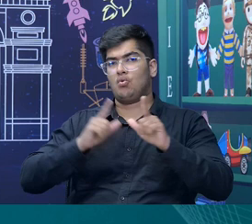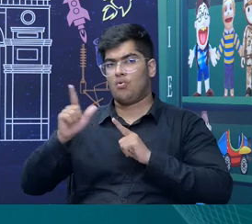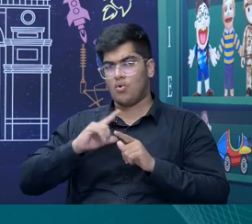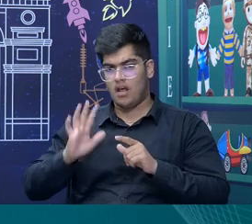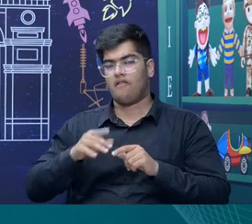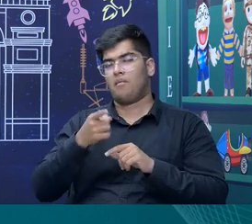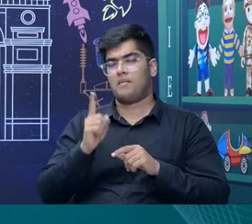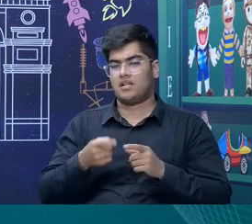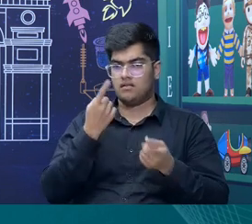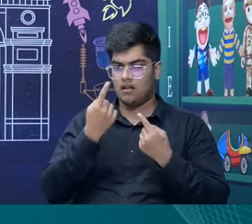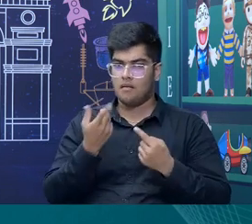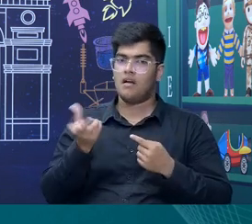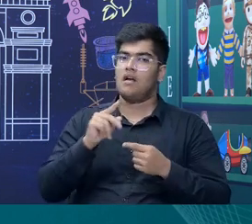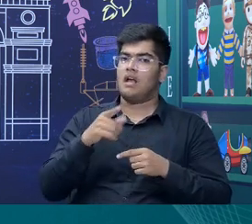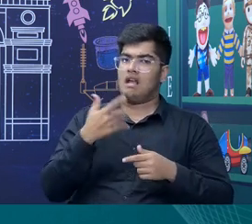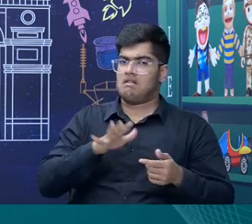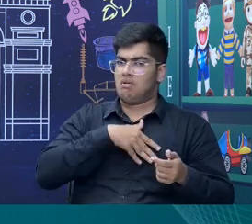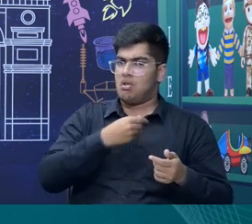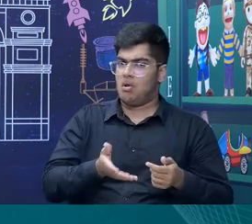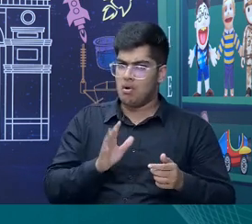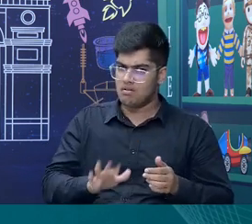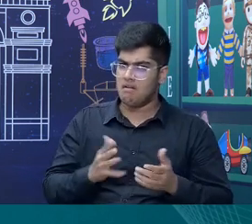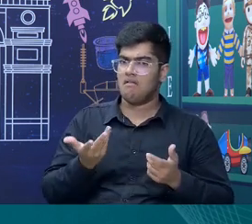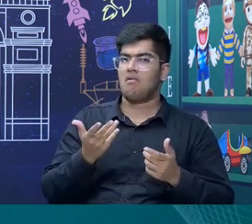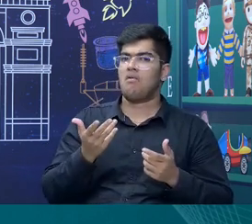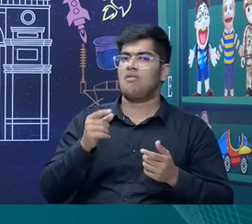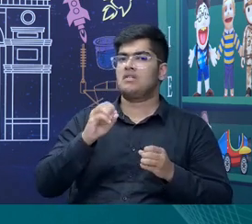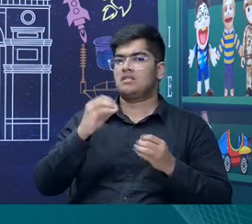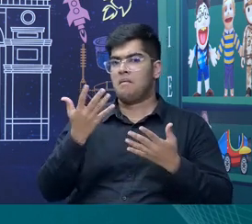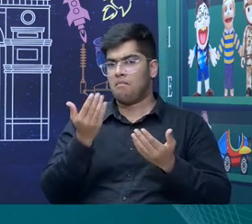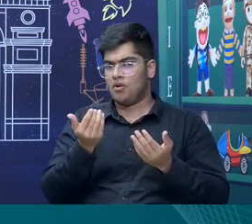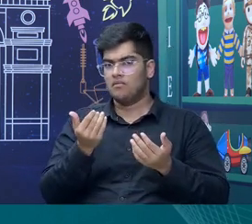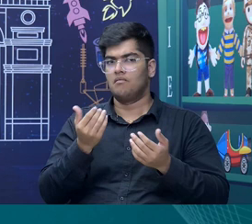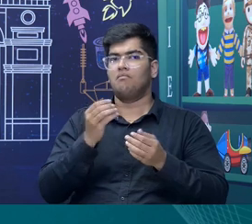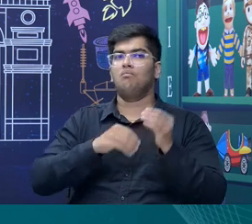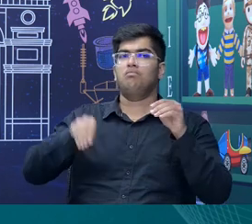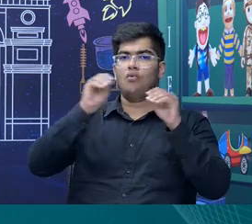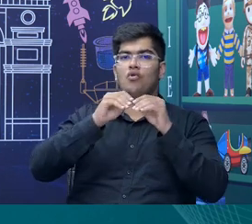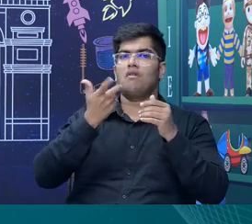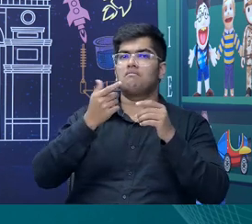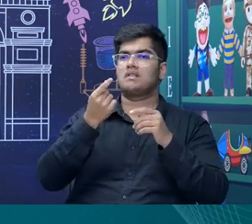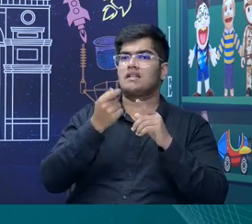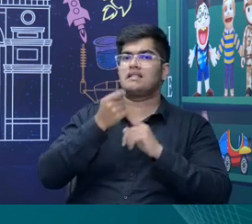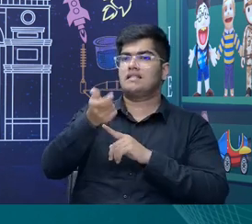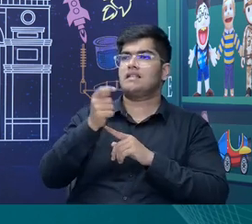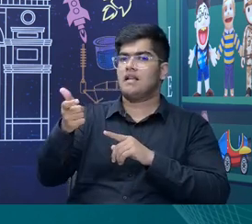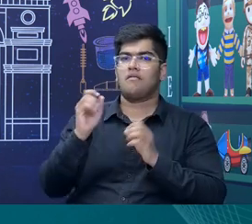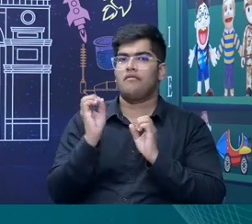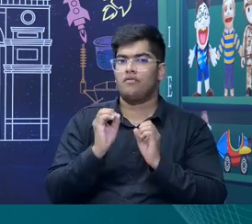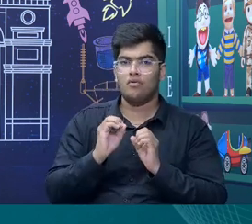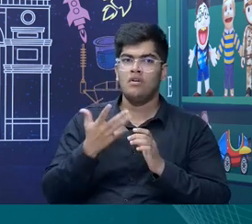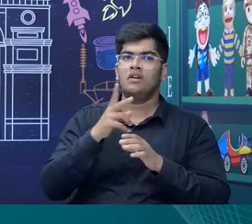reassessed for example it may be possible there may be some outstanding salaries which we were supposed to